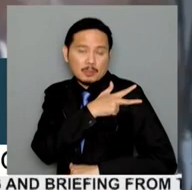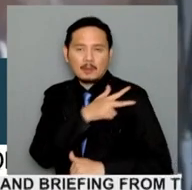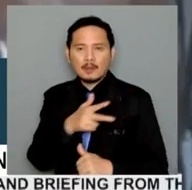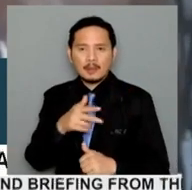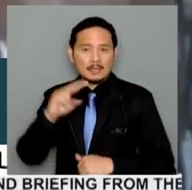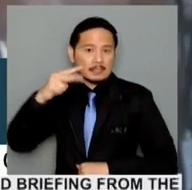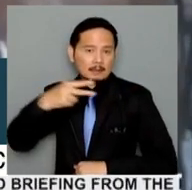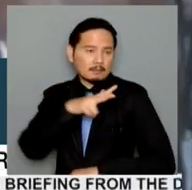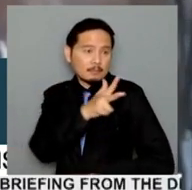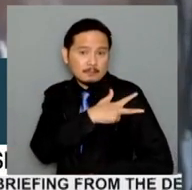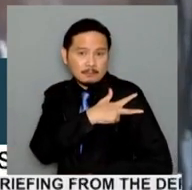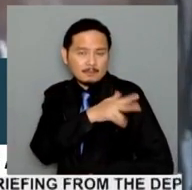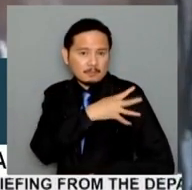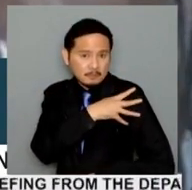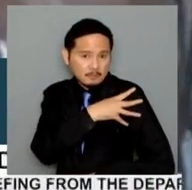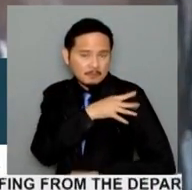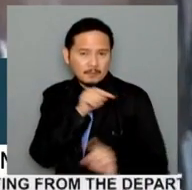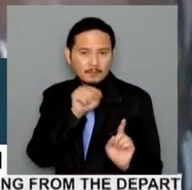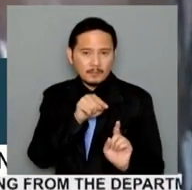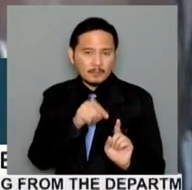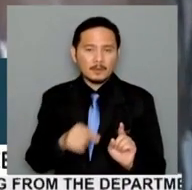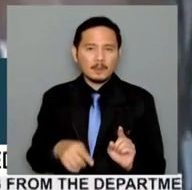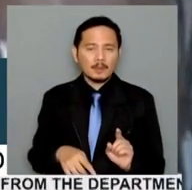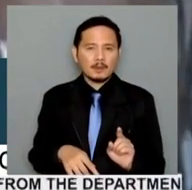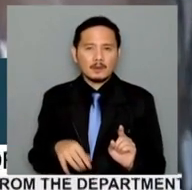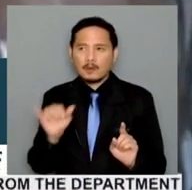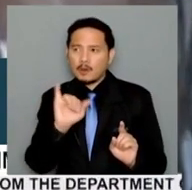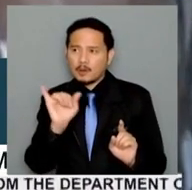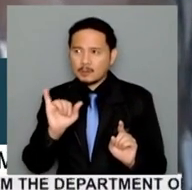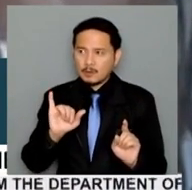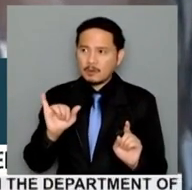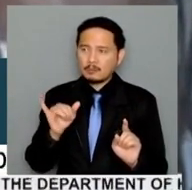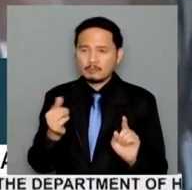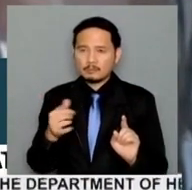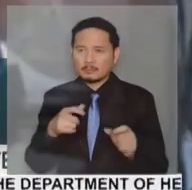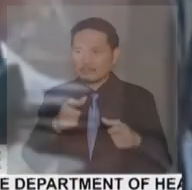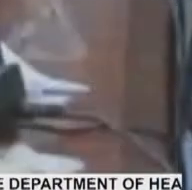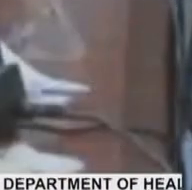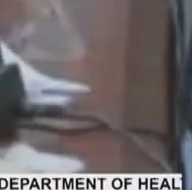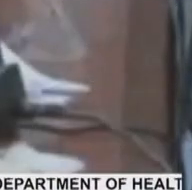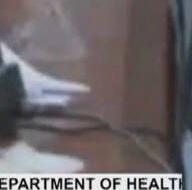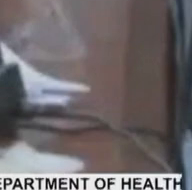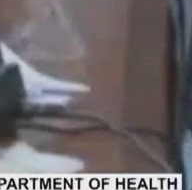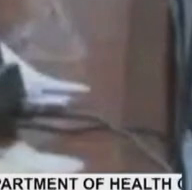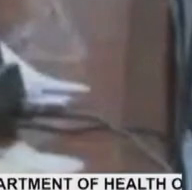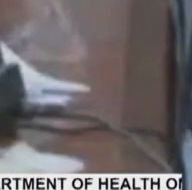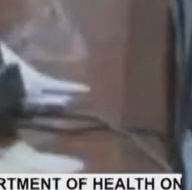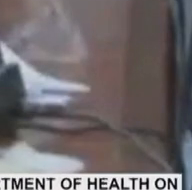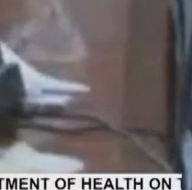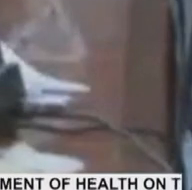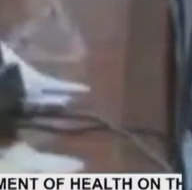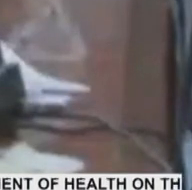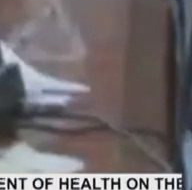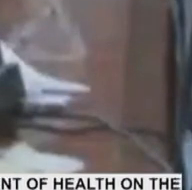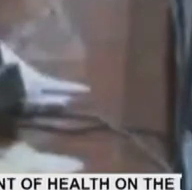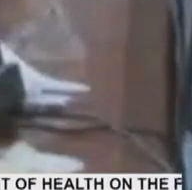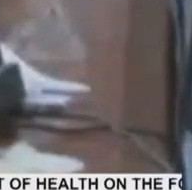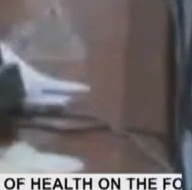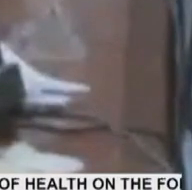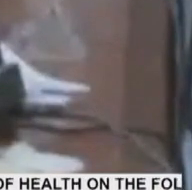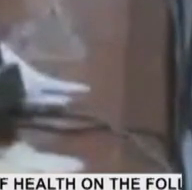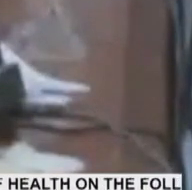and based on the uptake of vaccines right now, we will have enough for us to reach our